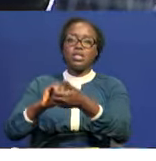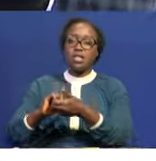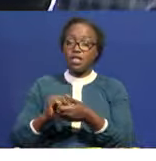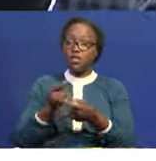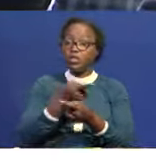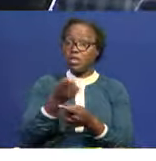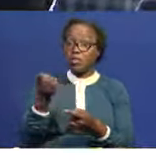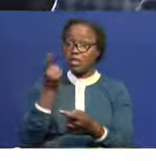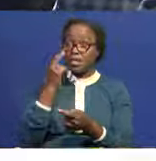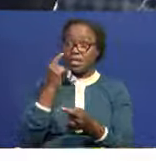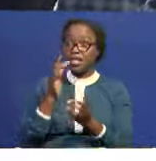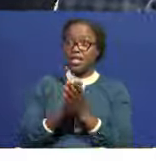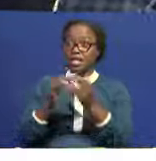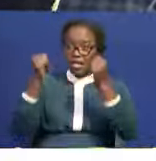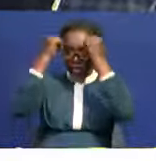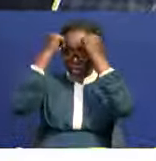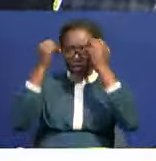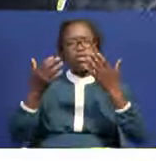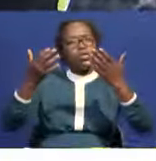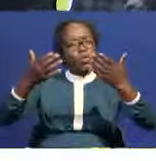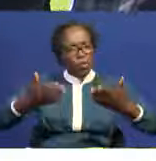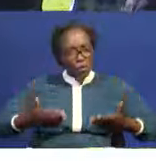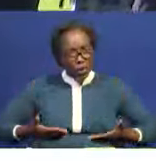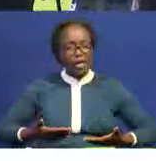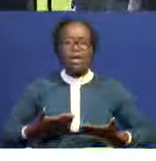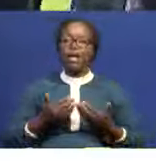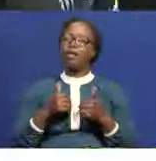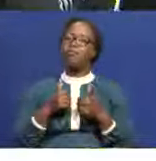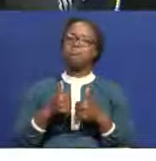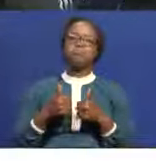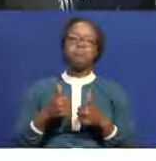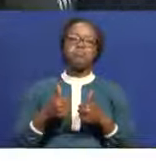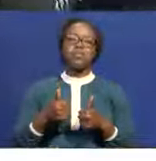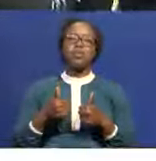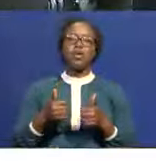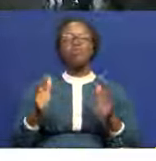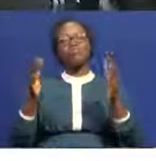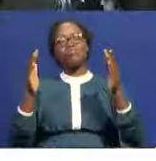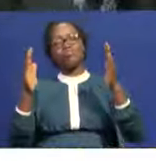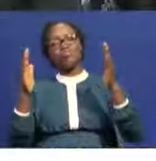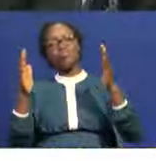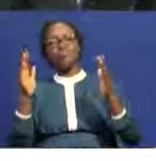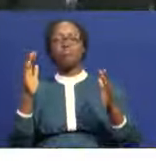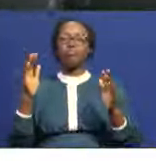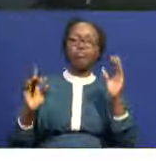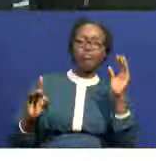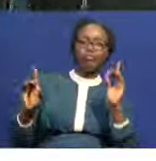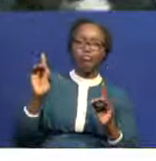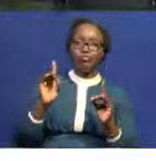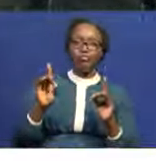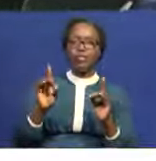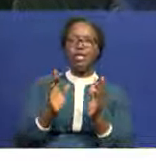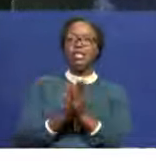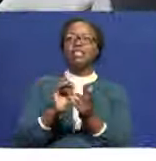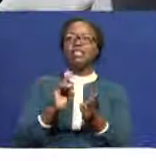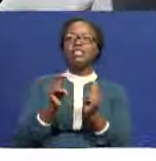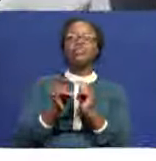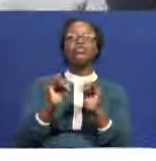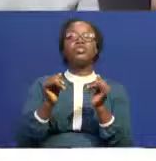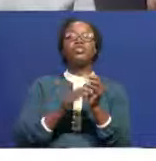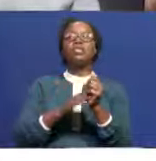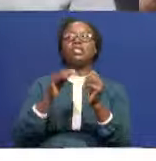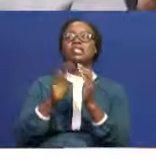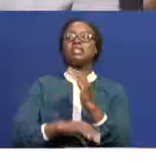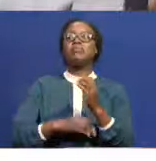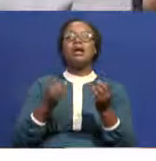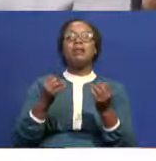see. Wanafunzi chuoni humo walimkaribisha kaimu naibu chansela huyo kwa mbwembwe za aina yake, walihimiza mabadiliko kwa usimamizi mpya. We have